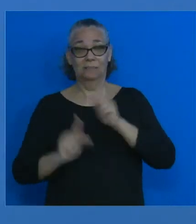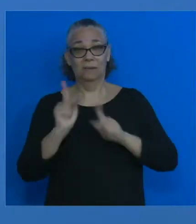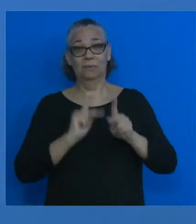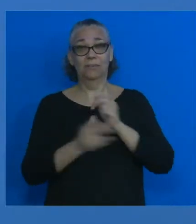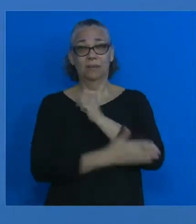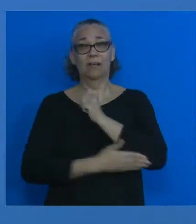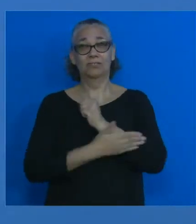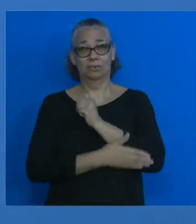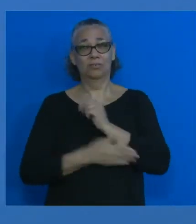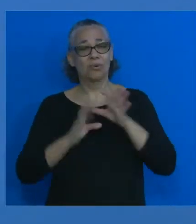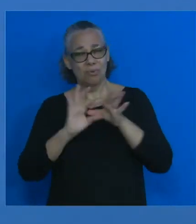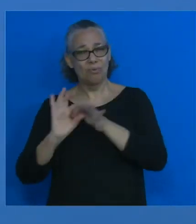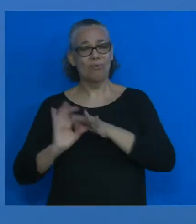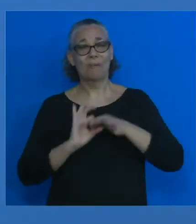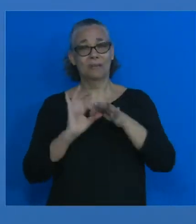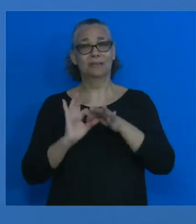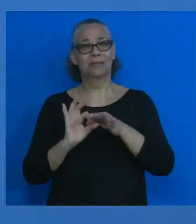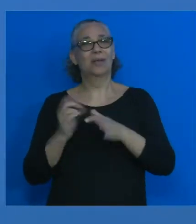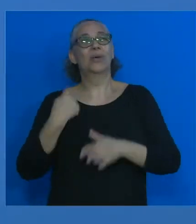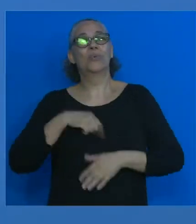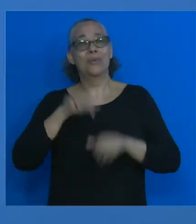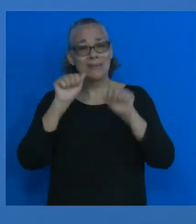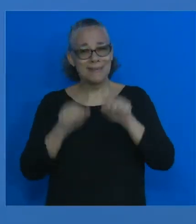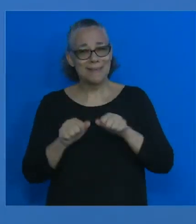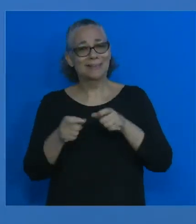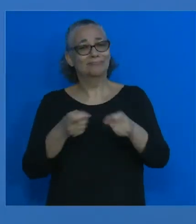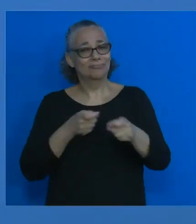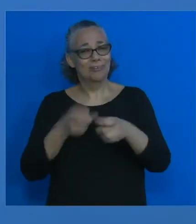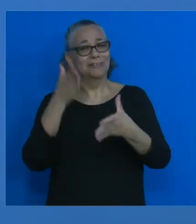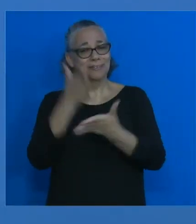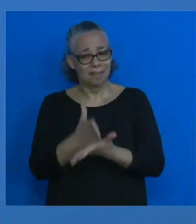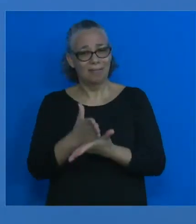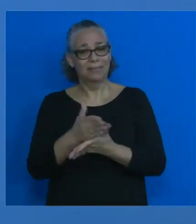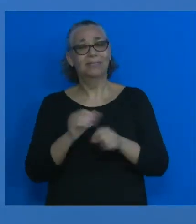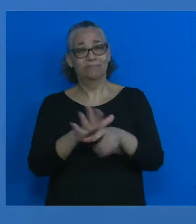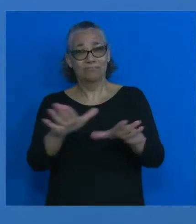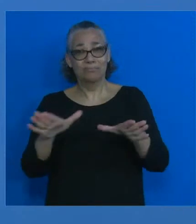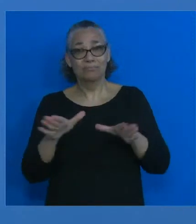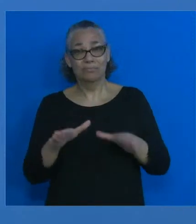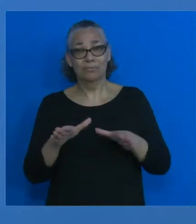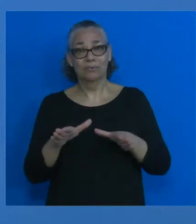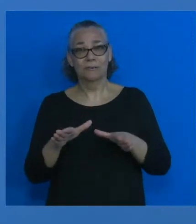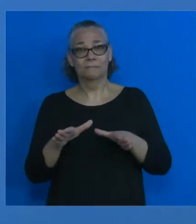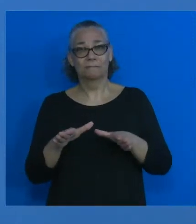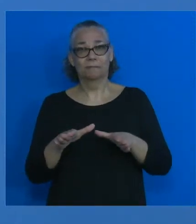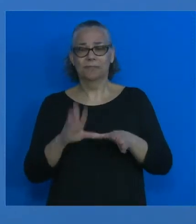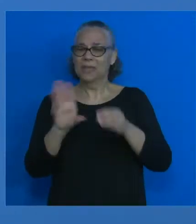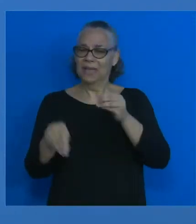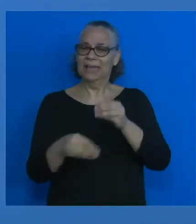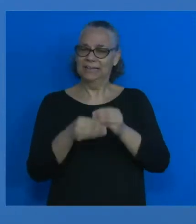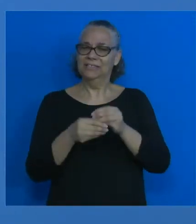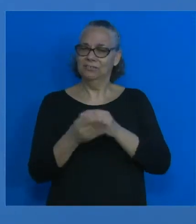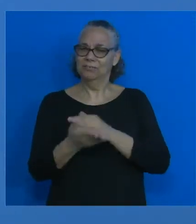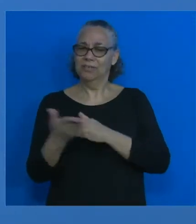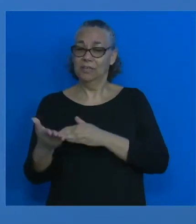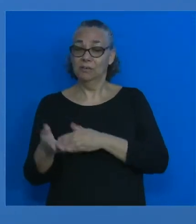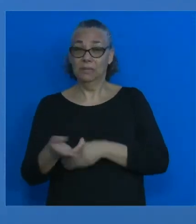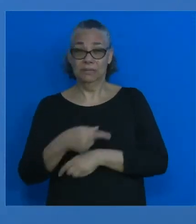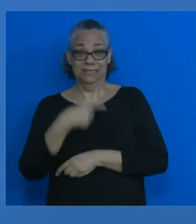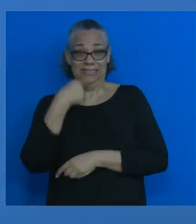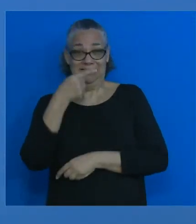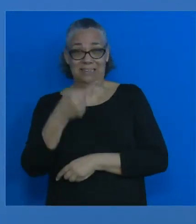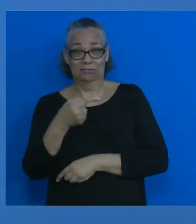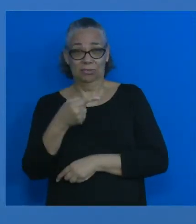cooperate so that we can constrain this outbreak. There are additional measures that will be announced in the coming weeks